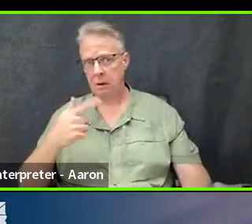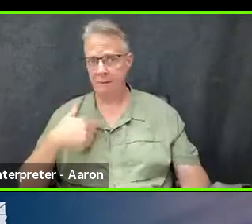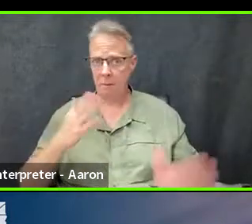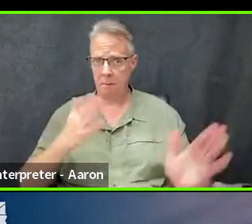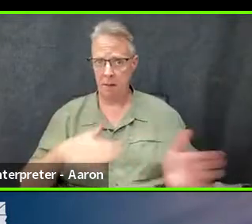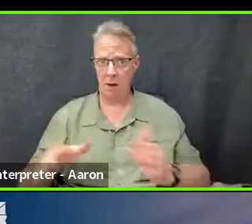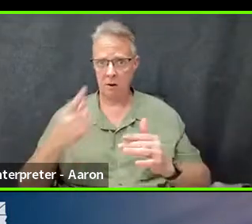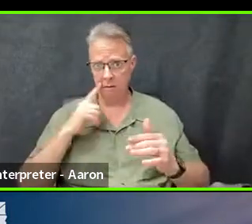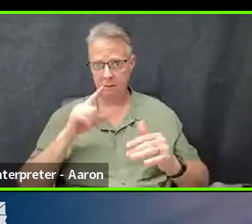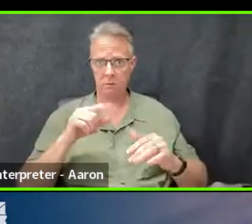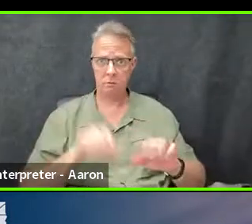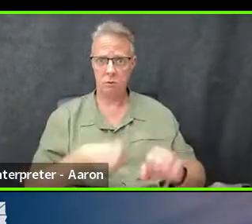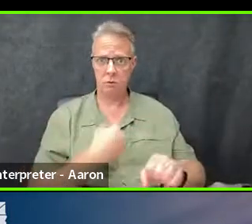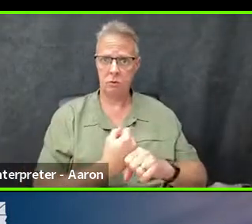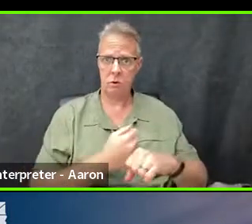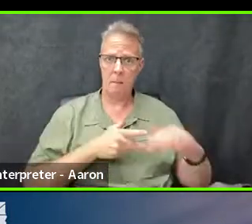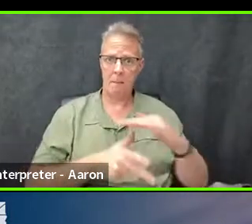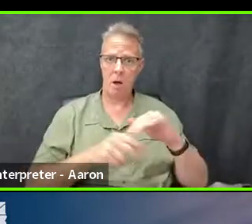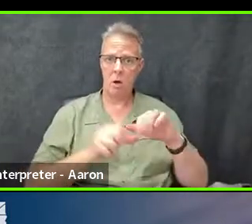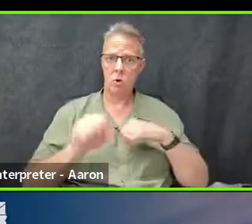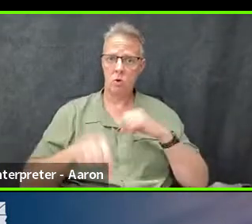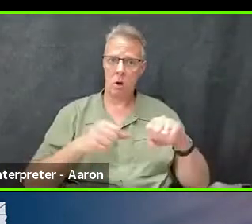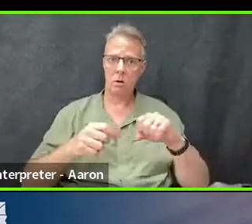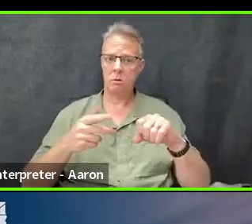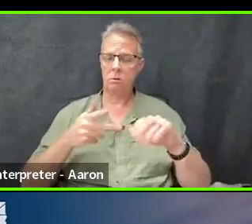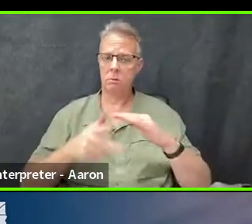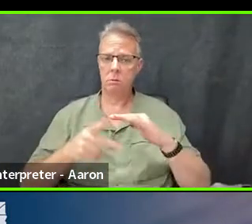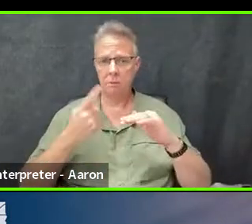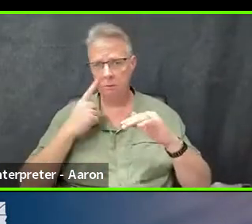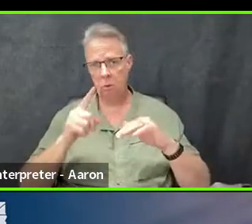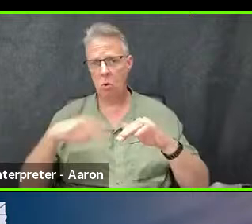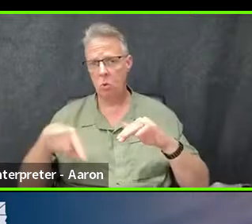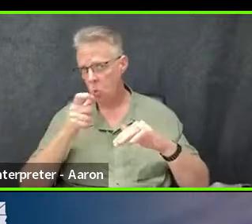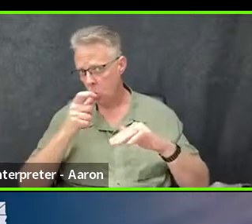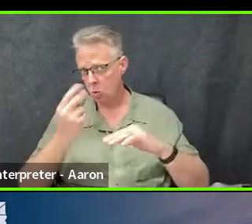plans for secured bike garages for multimodal commuters?